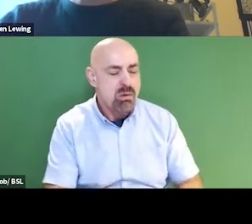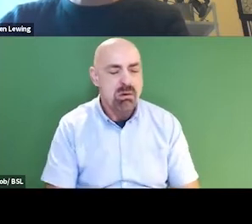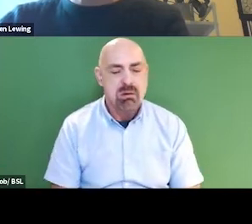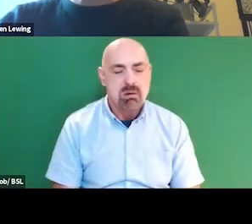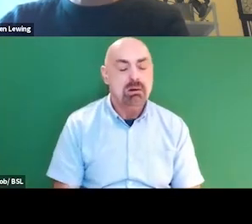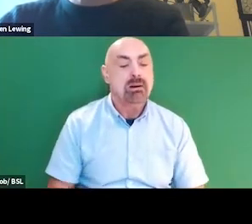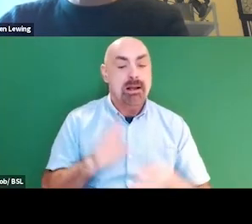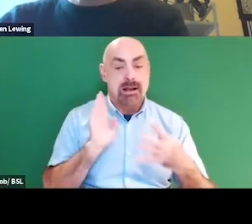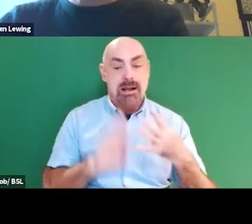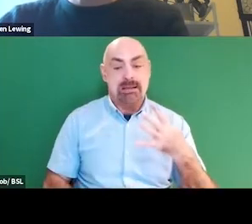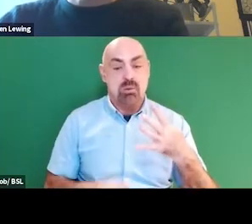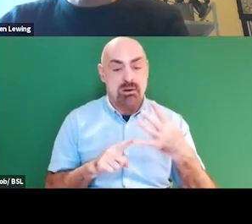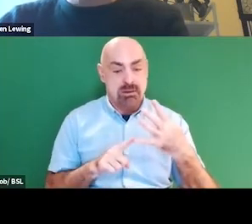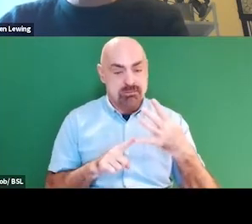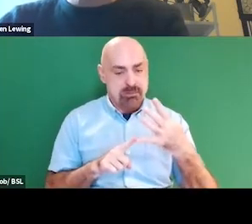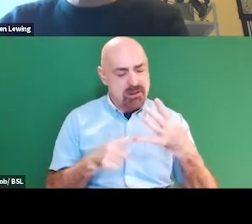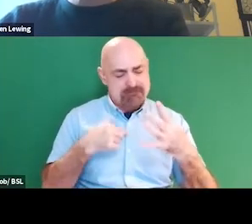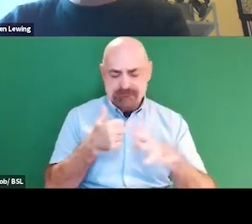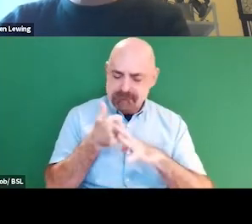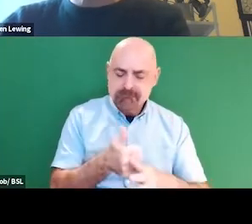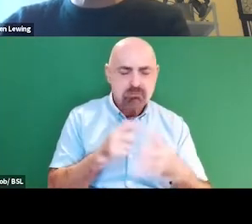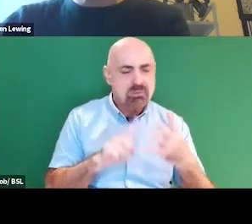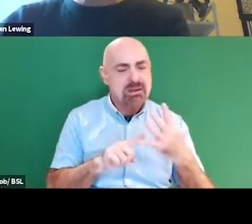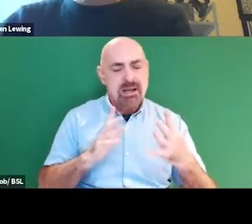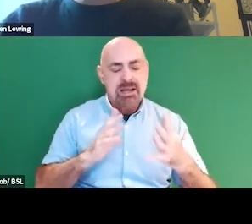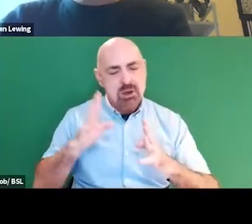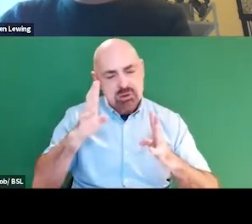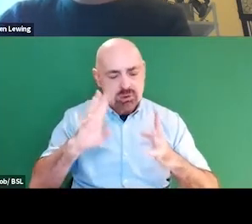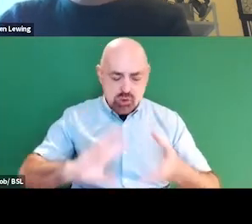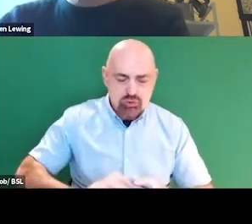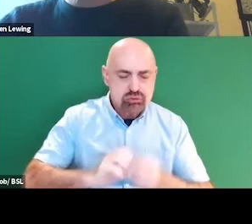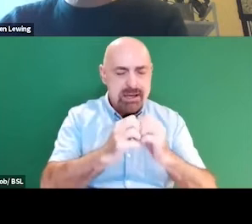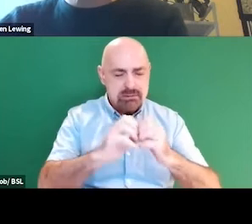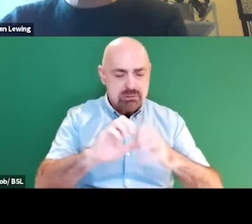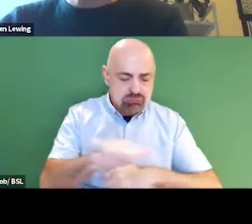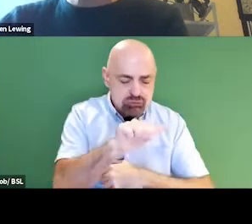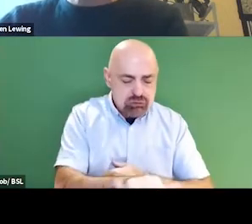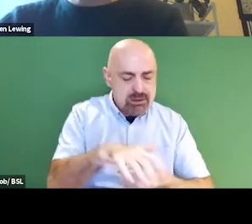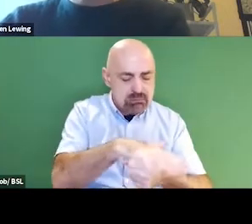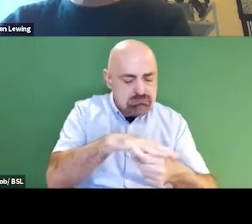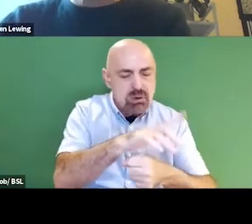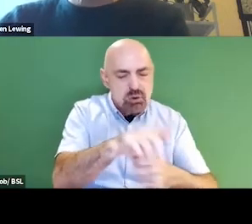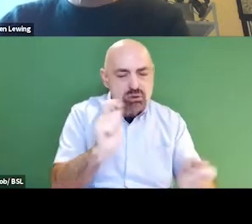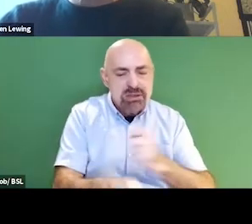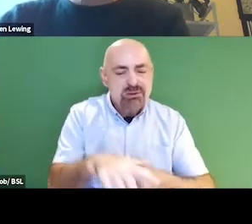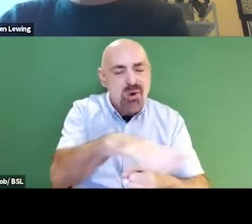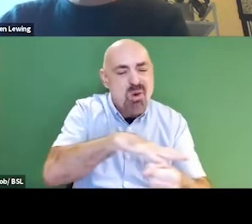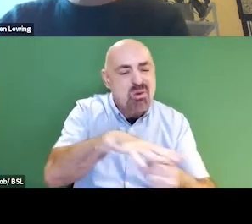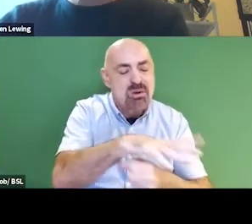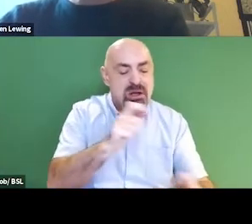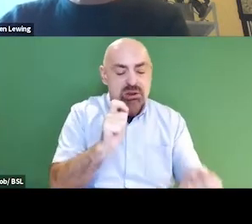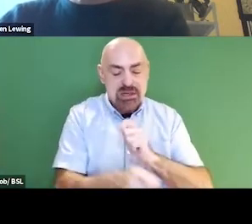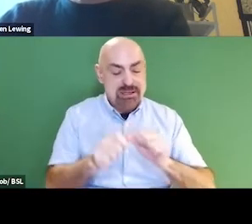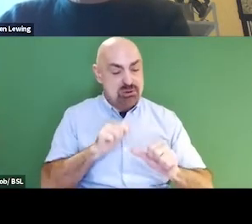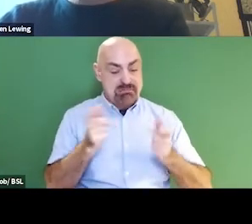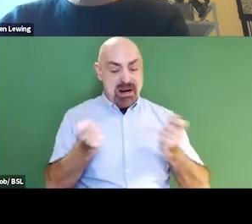And finally, we reinforced the importance of creating the right conditions for local change, using change management